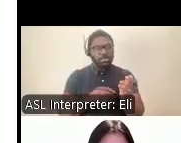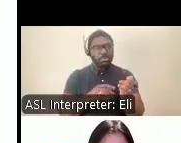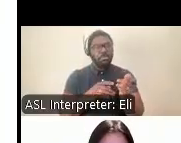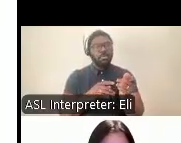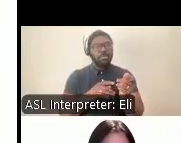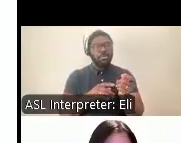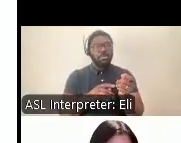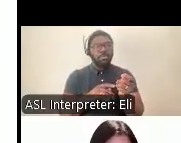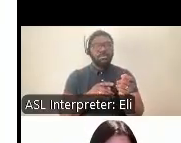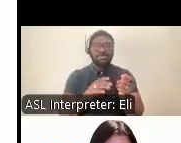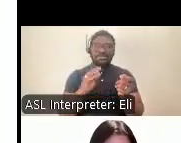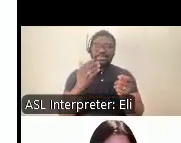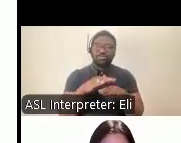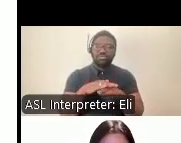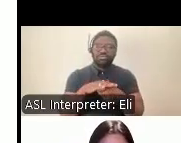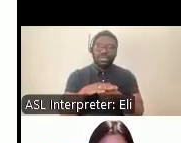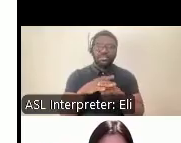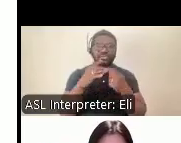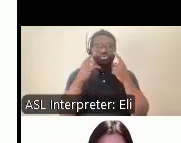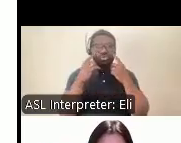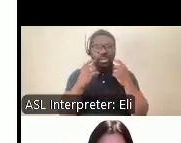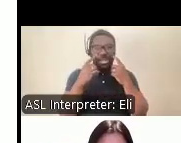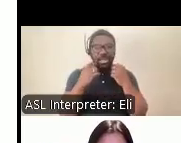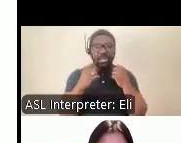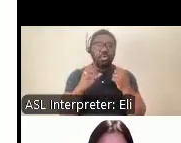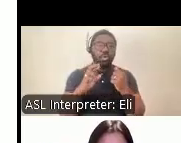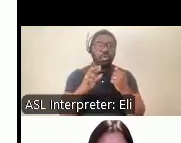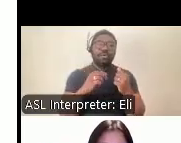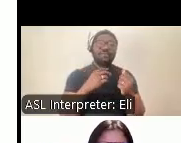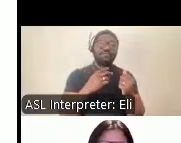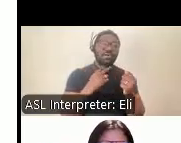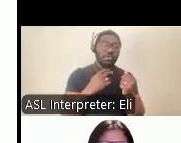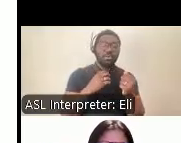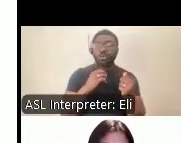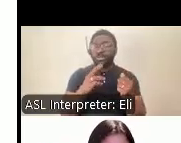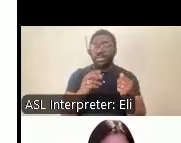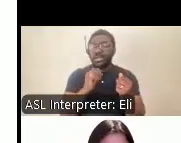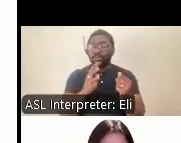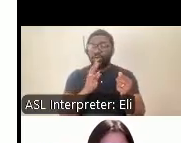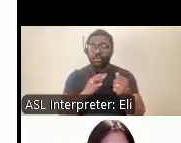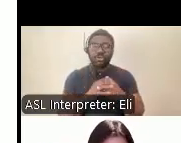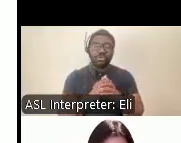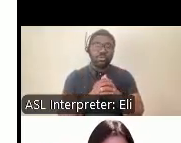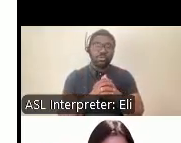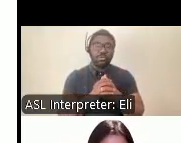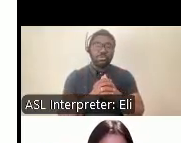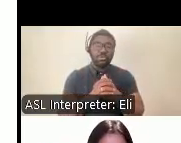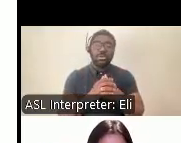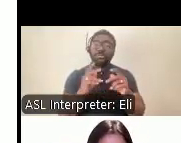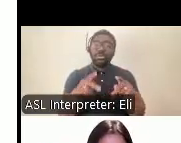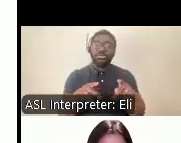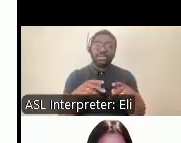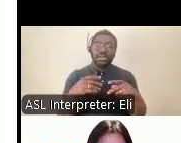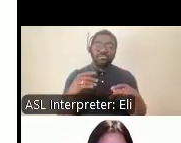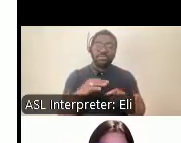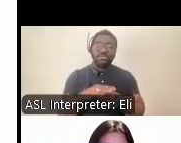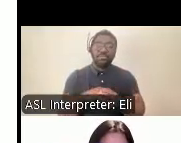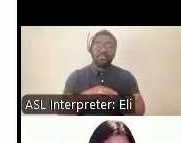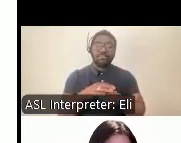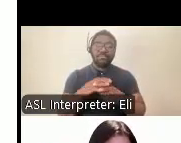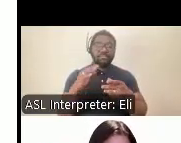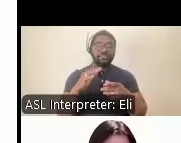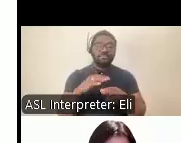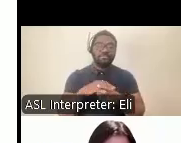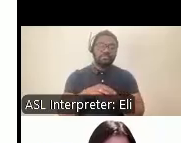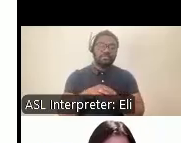distress. Someone may cry or have a panic attack. Low motivation or confidence in their abilities. Someone may